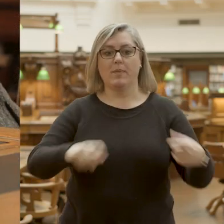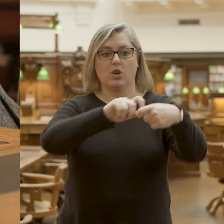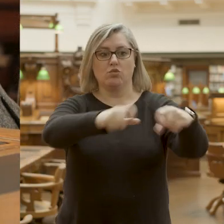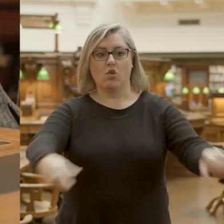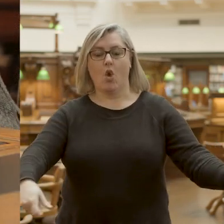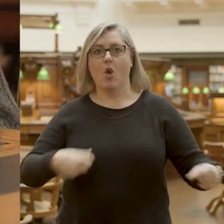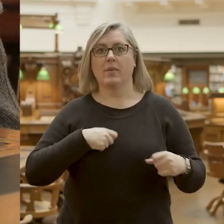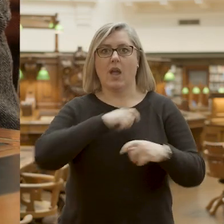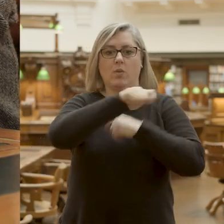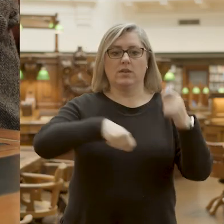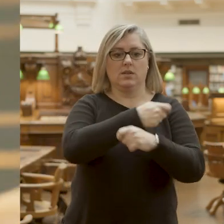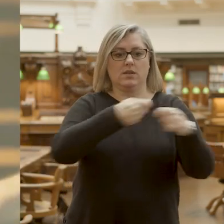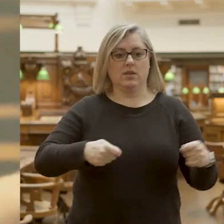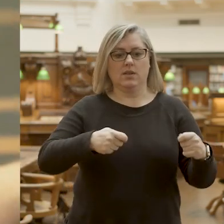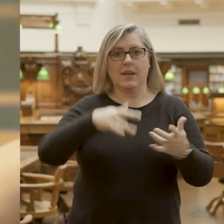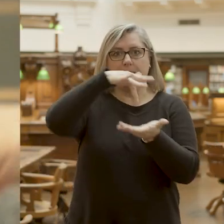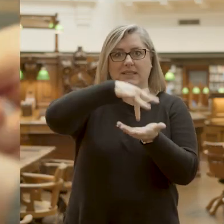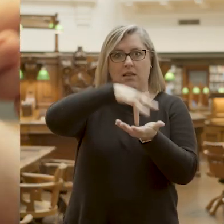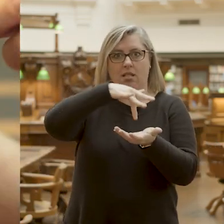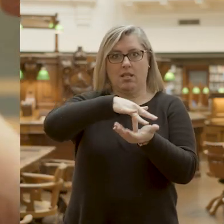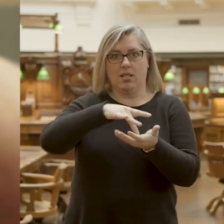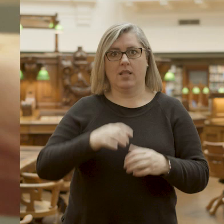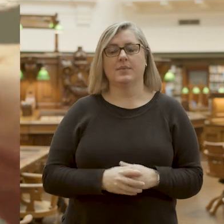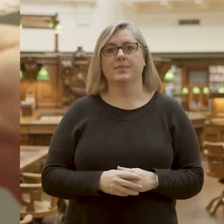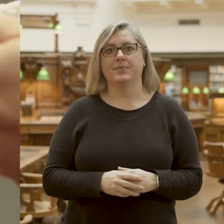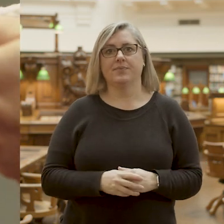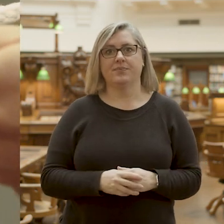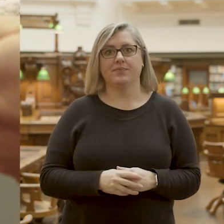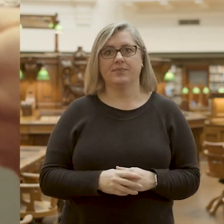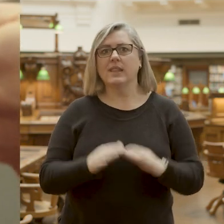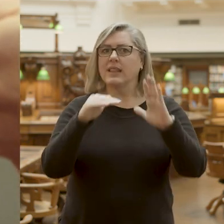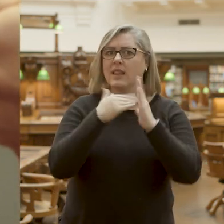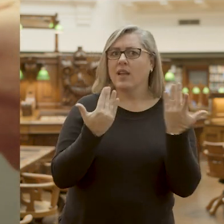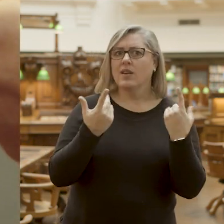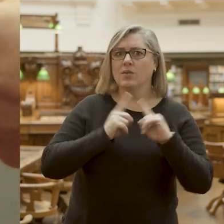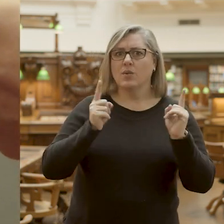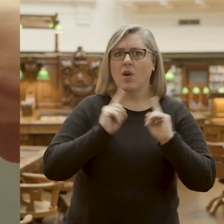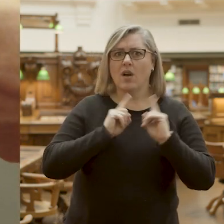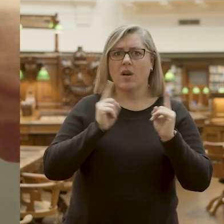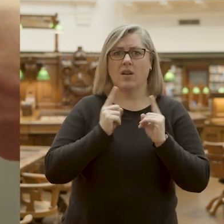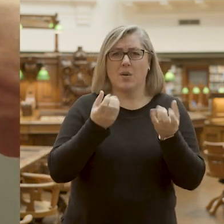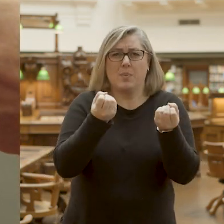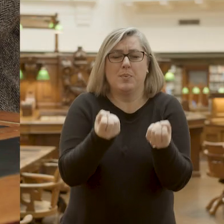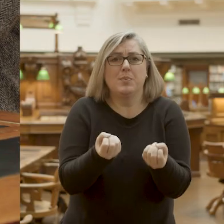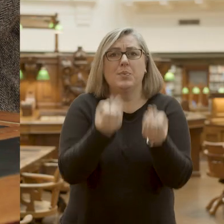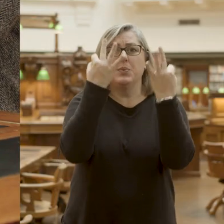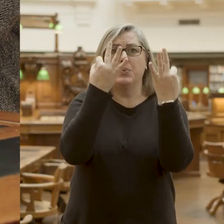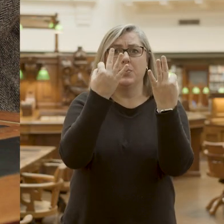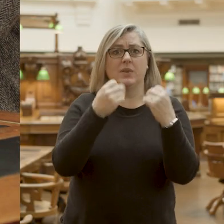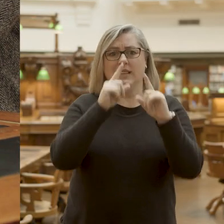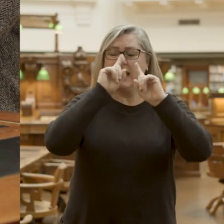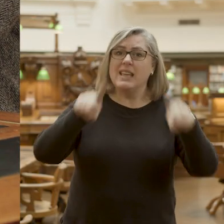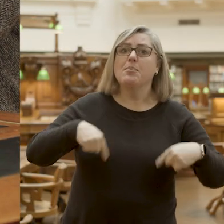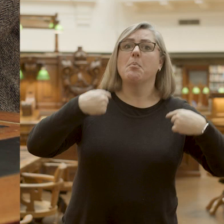knot like that in the middle. So now, there's absolutely no possible way that